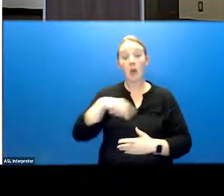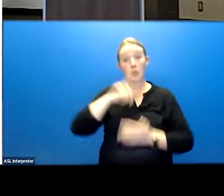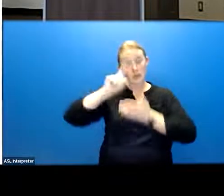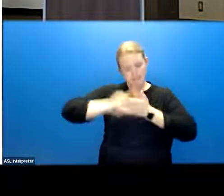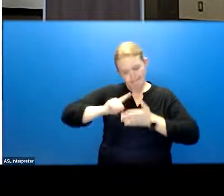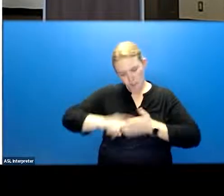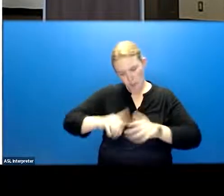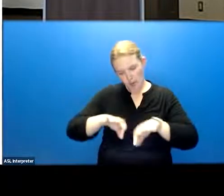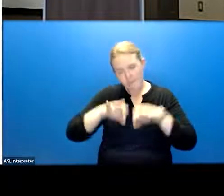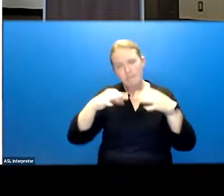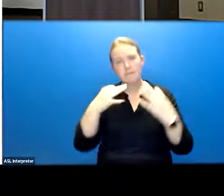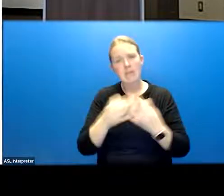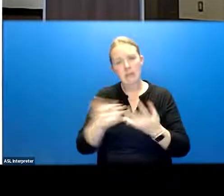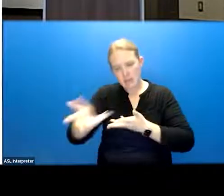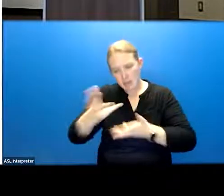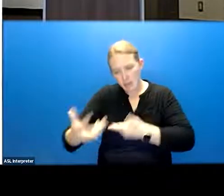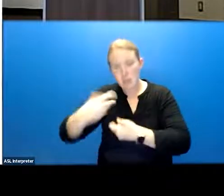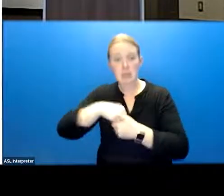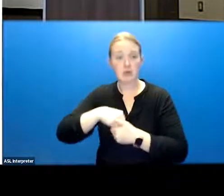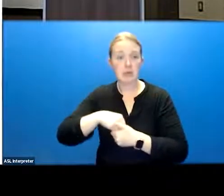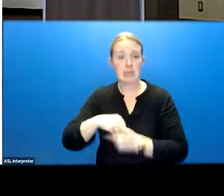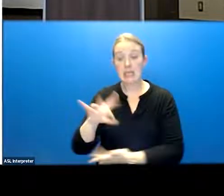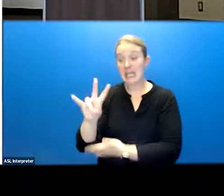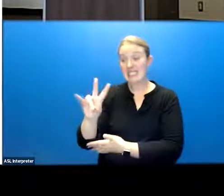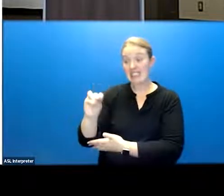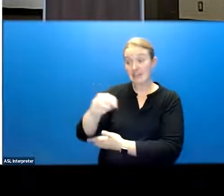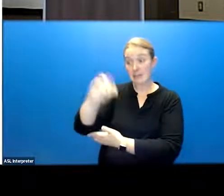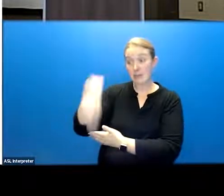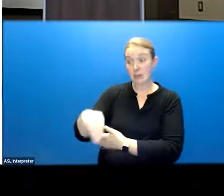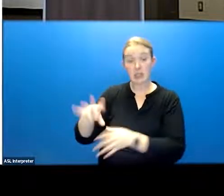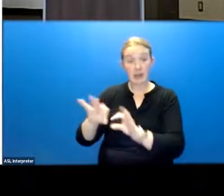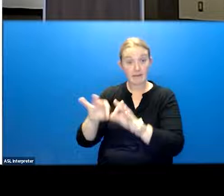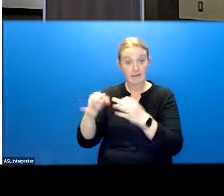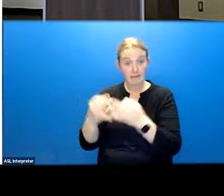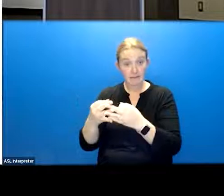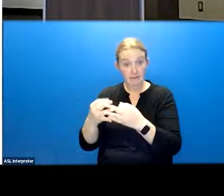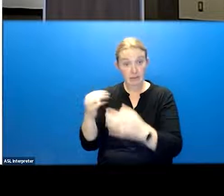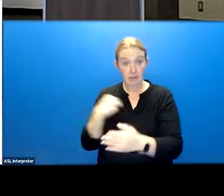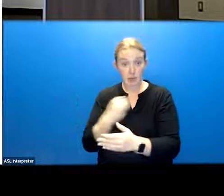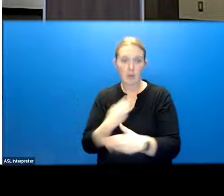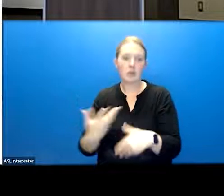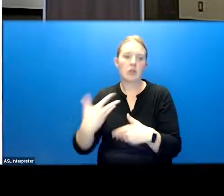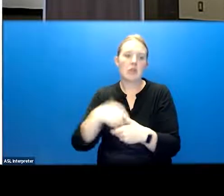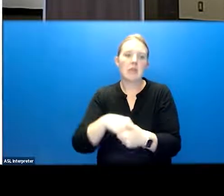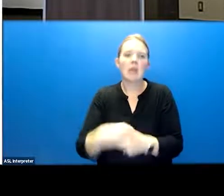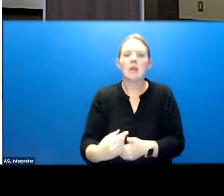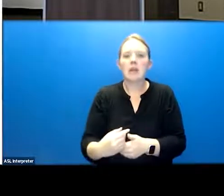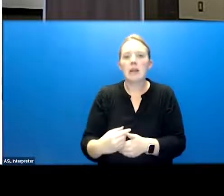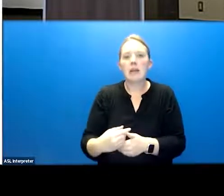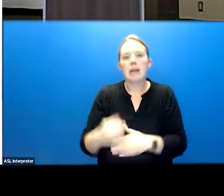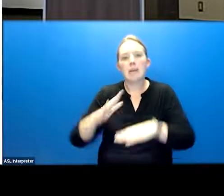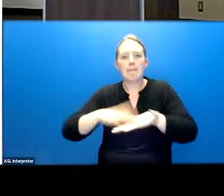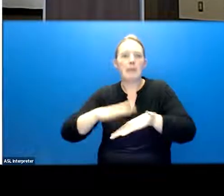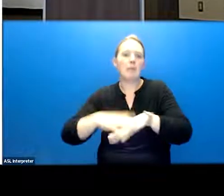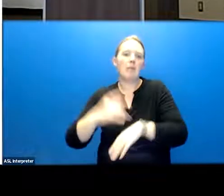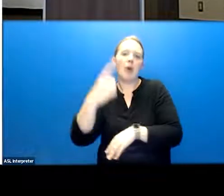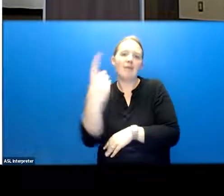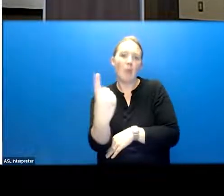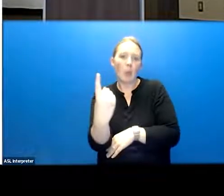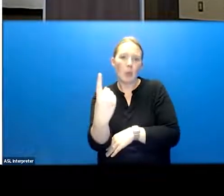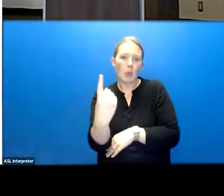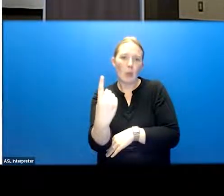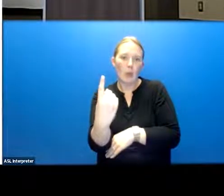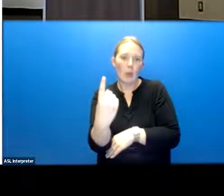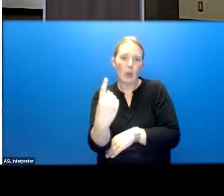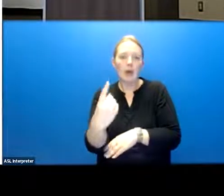engagement, and 70% of family members participated in at least one individual family psychoeducation.